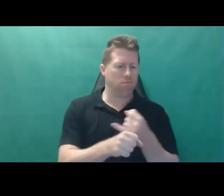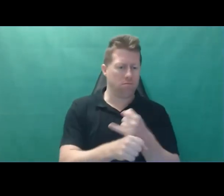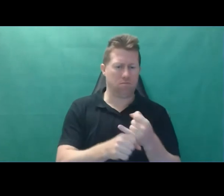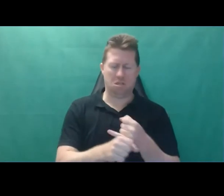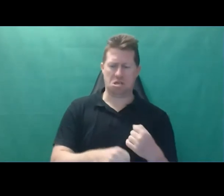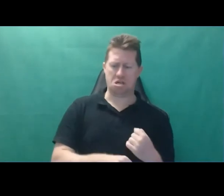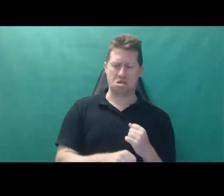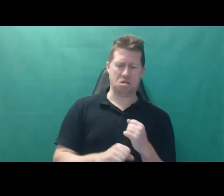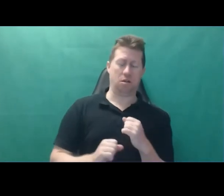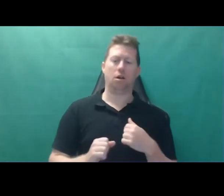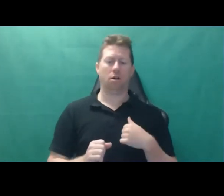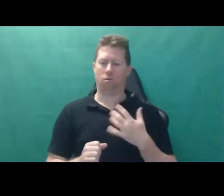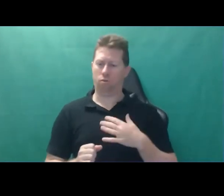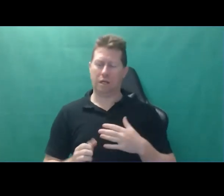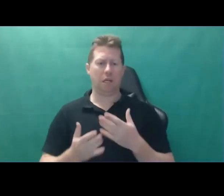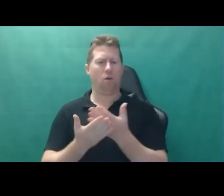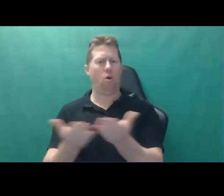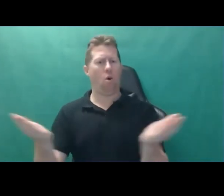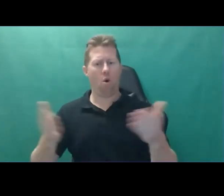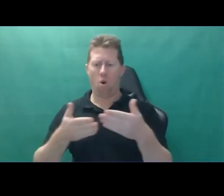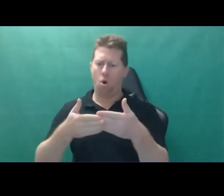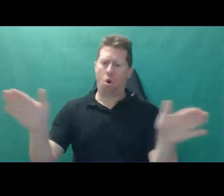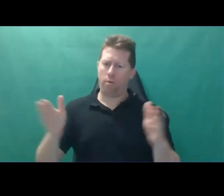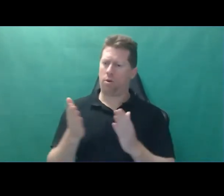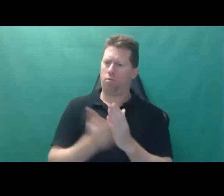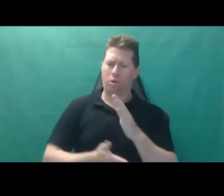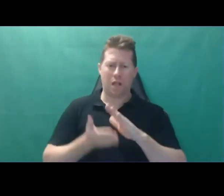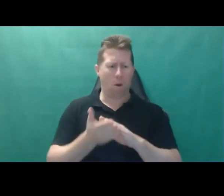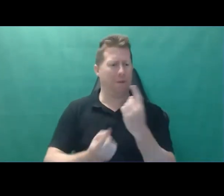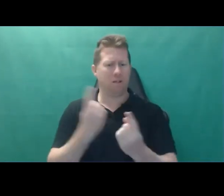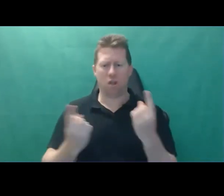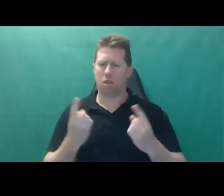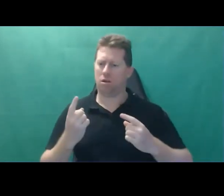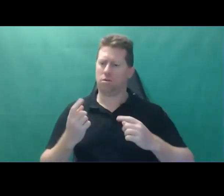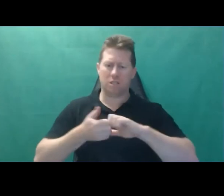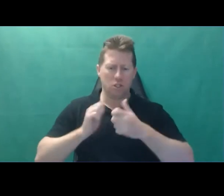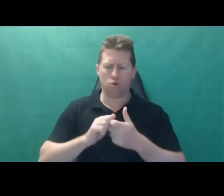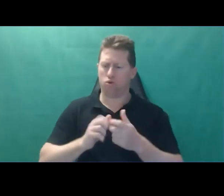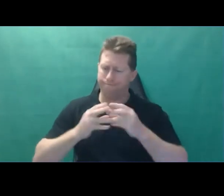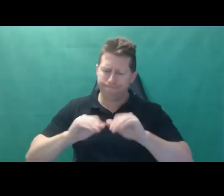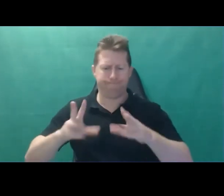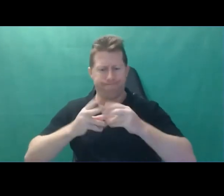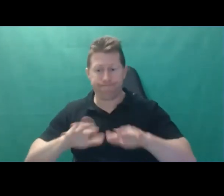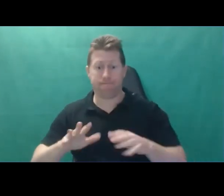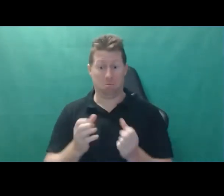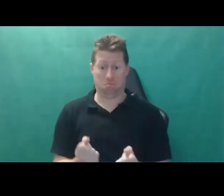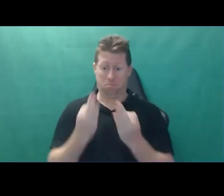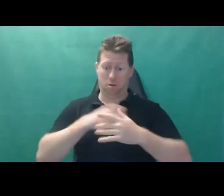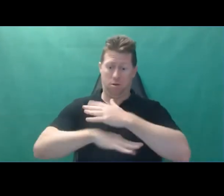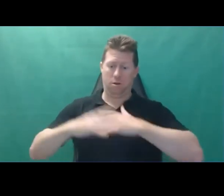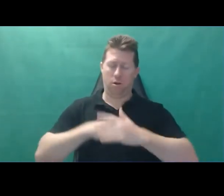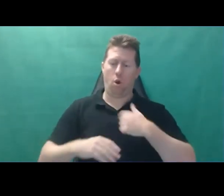We need sociology because it engages in social issues. Without sociology. Without would fall back into other different